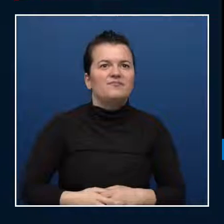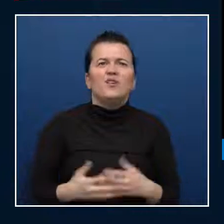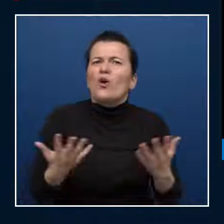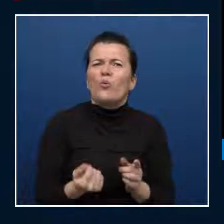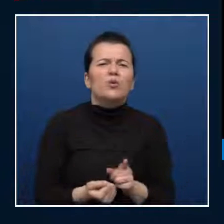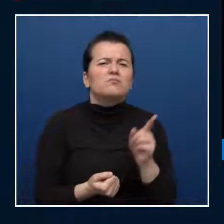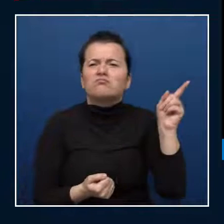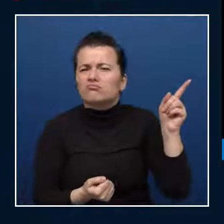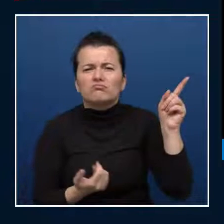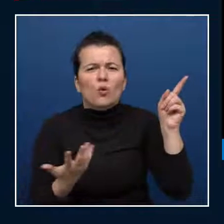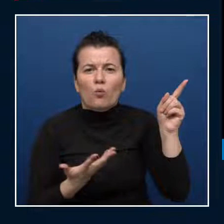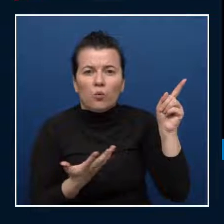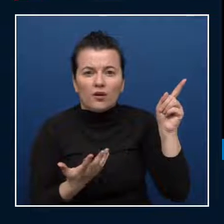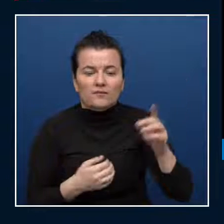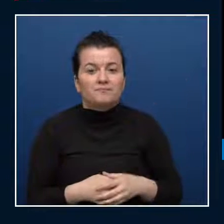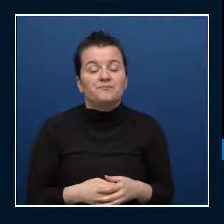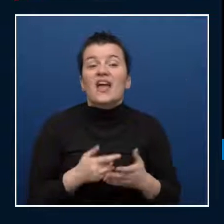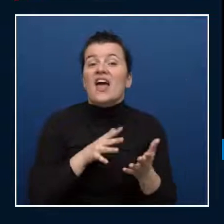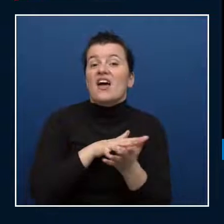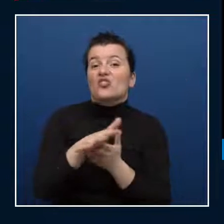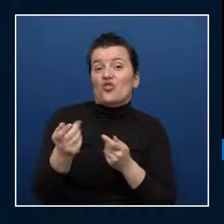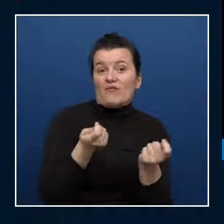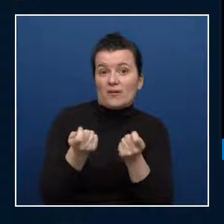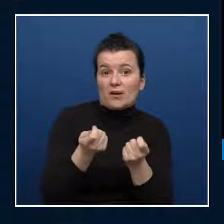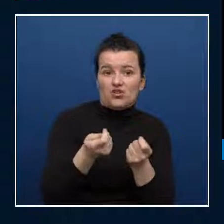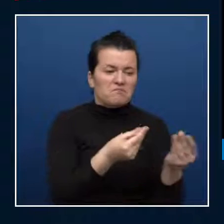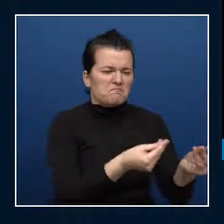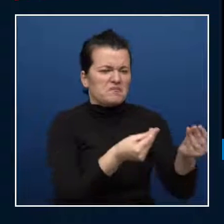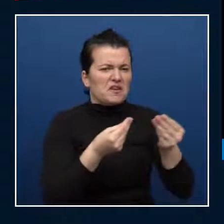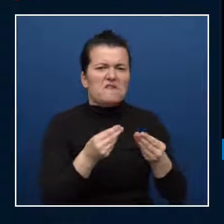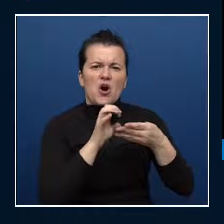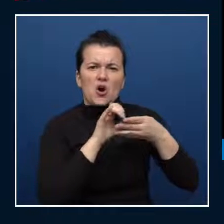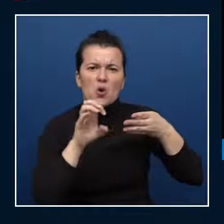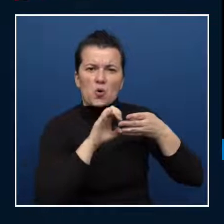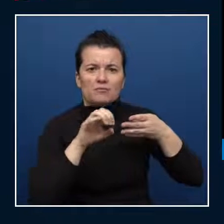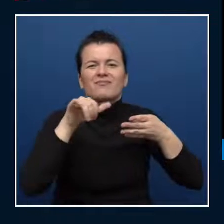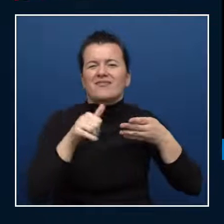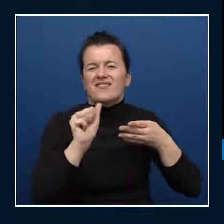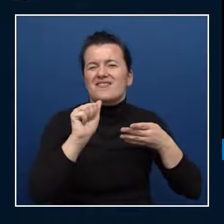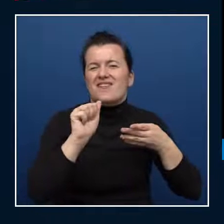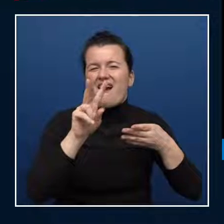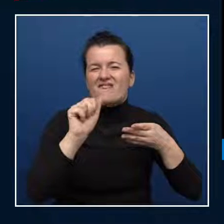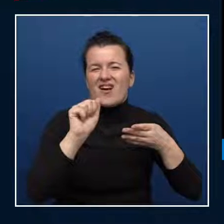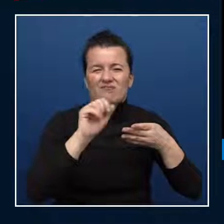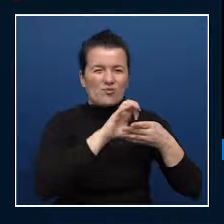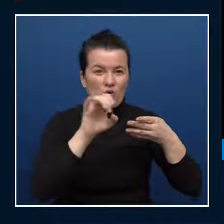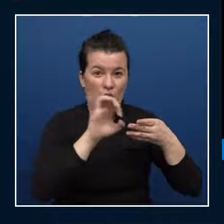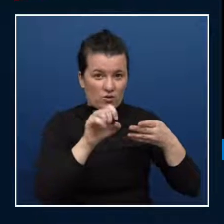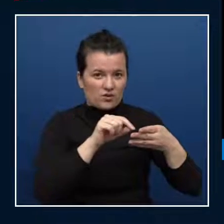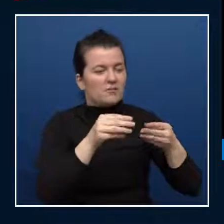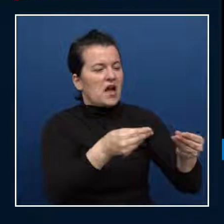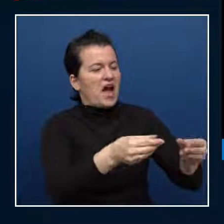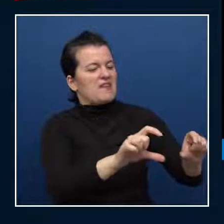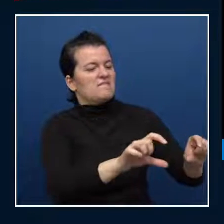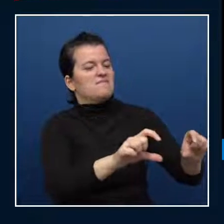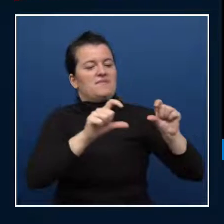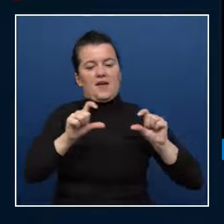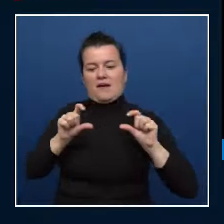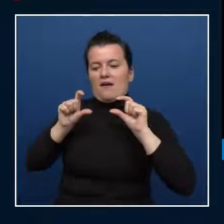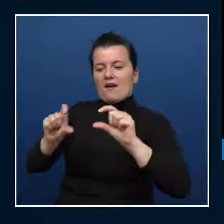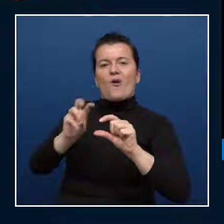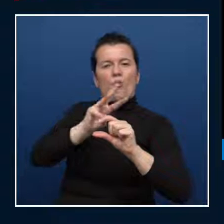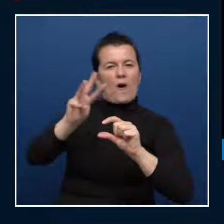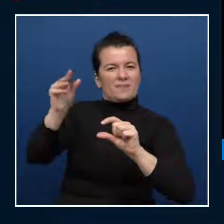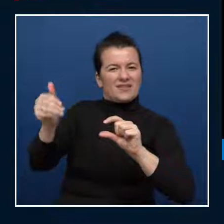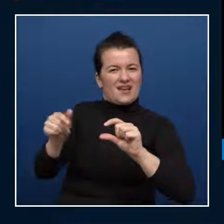Traffic Manager will give you a slice of code, a slice of JavaScript code that you embed into your website. Now, every time